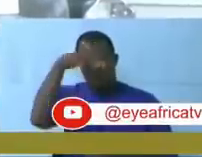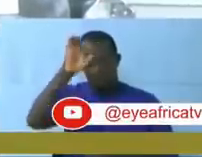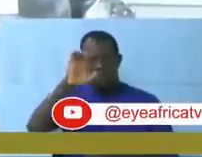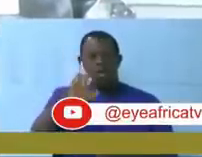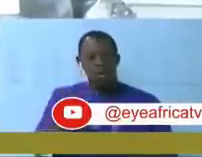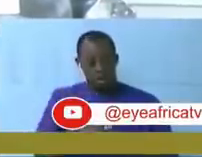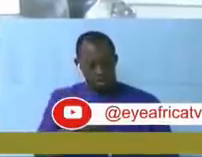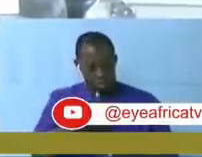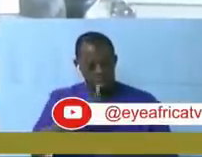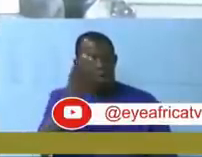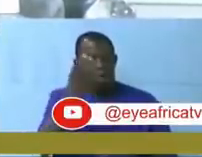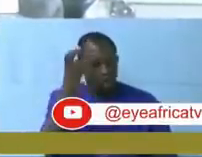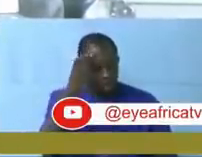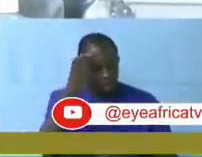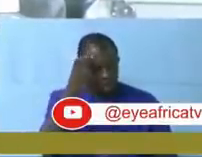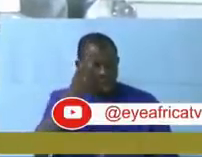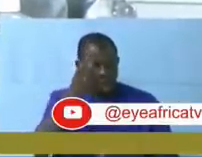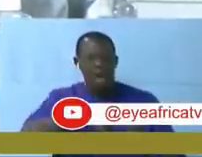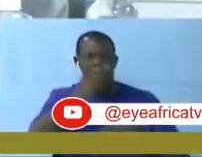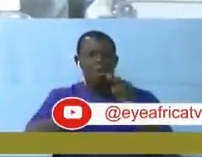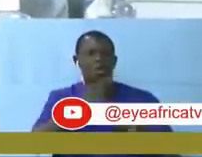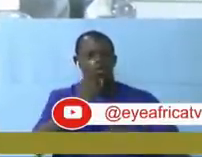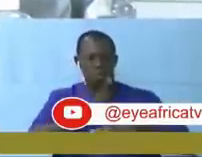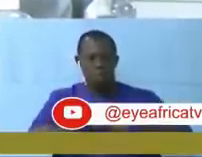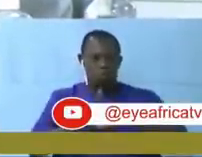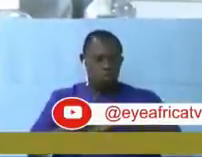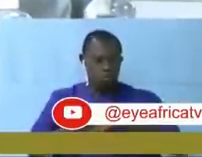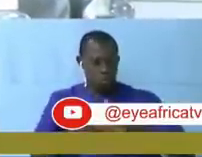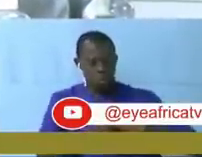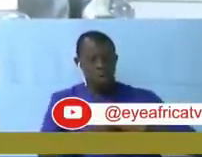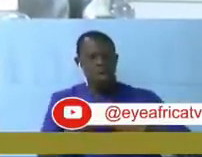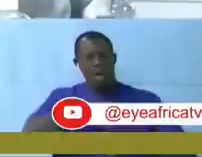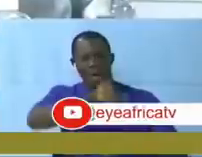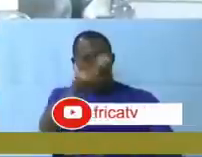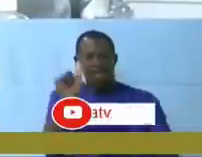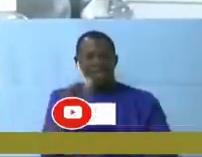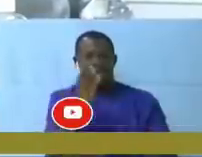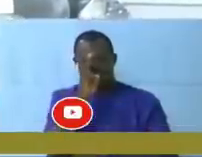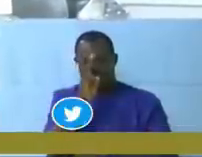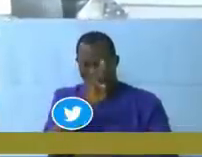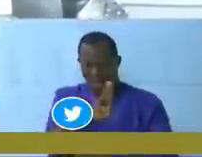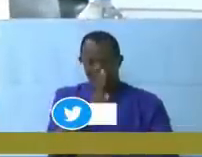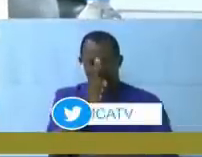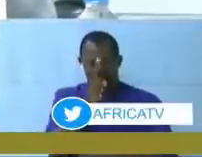the warning and I'll try not to lie.